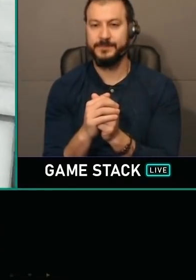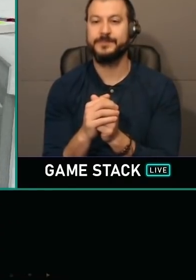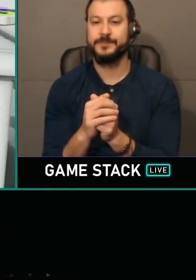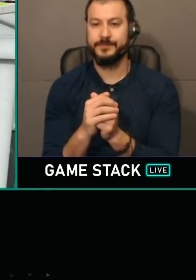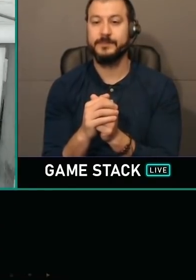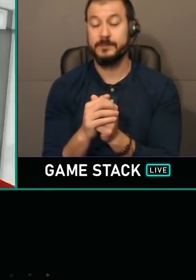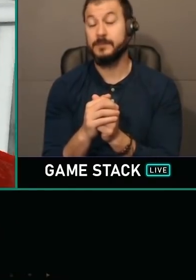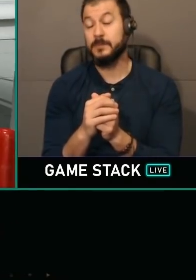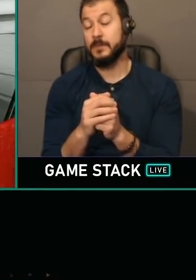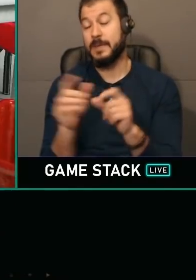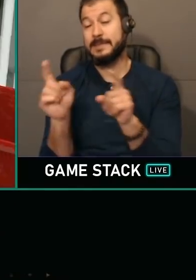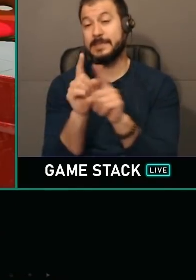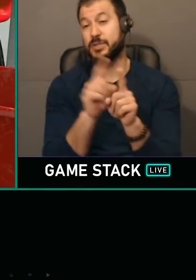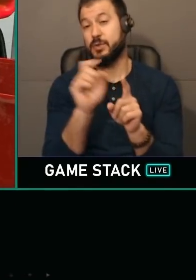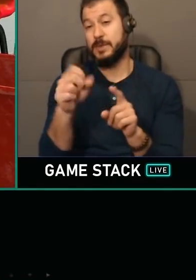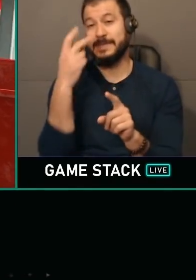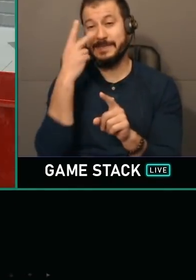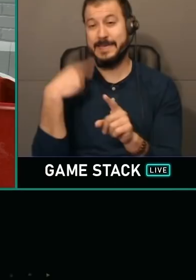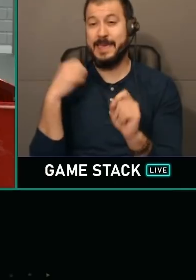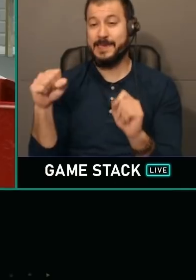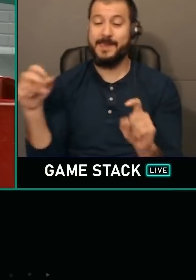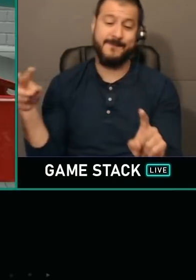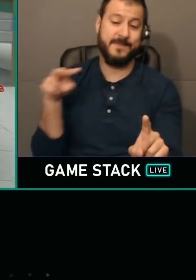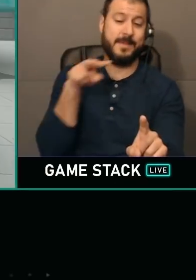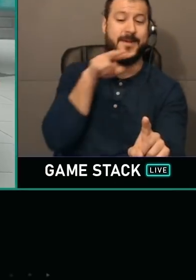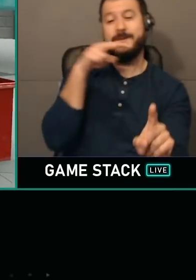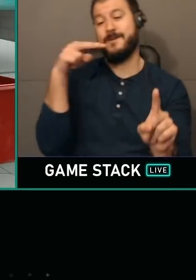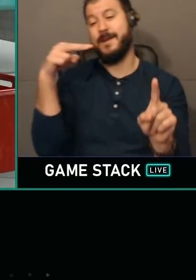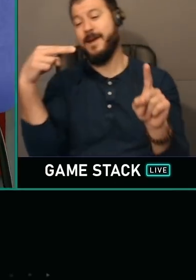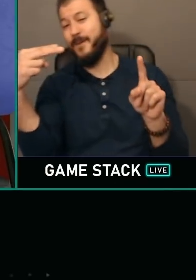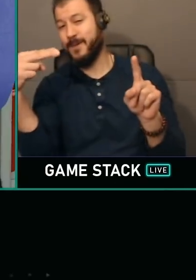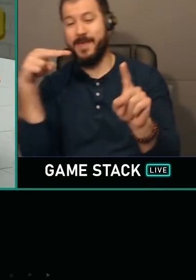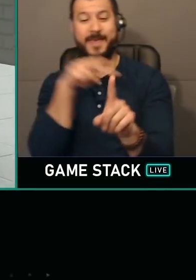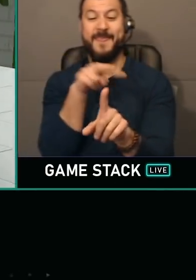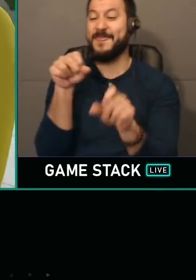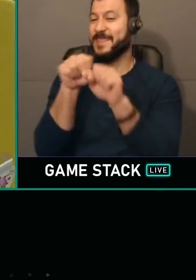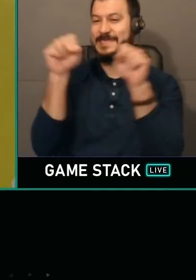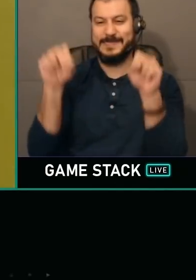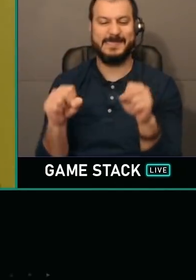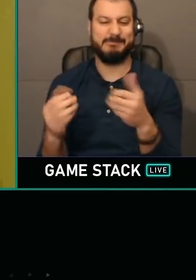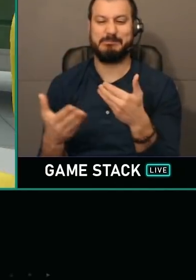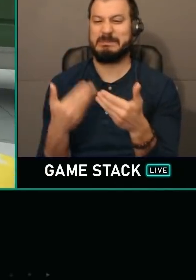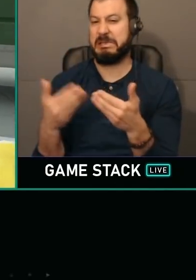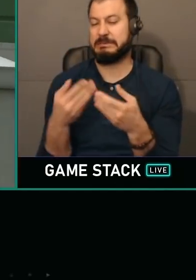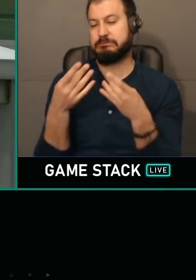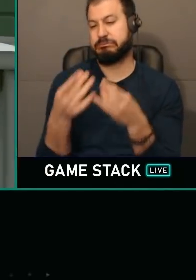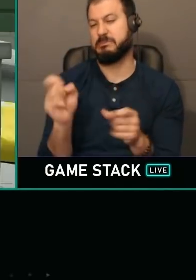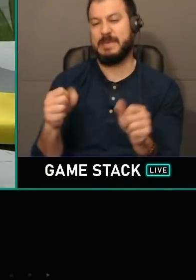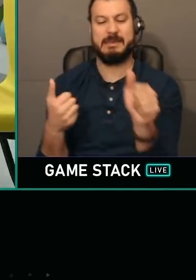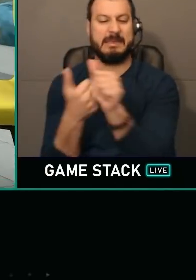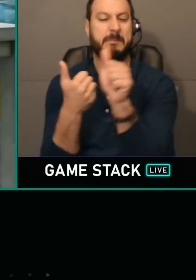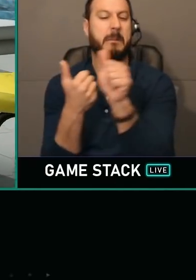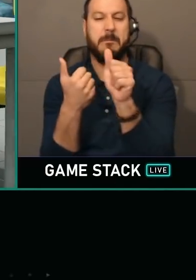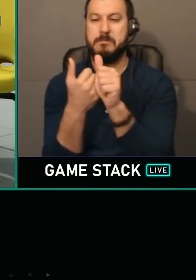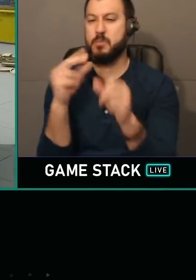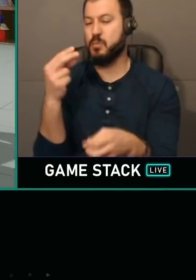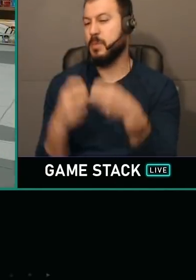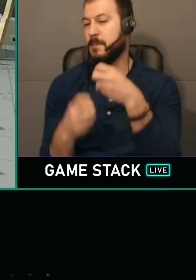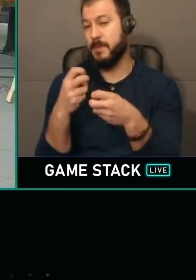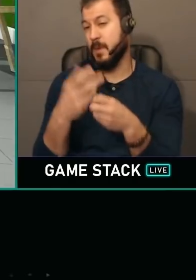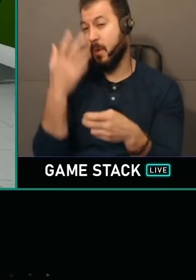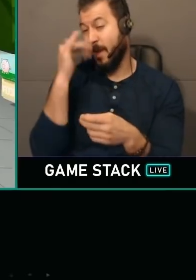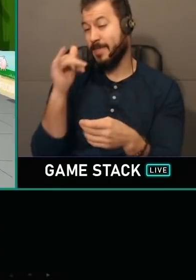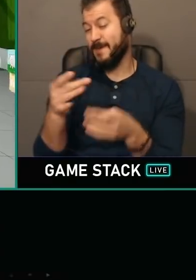Additionally, you can see that I can fly around this scene and the system easily keeps up. Thanks to the efficiency